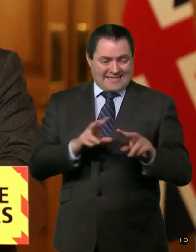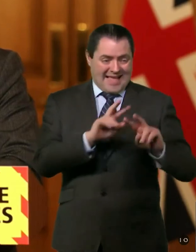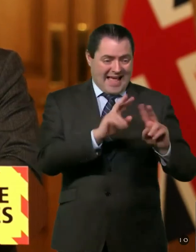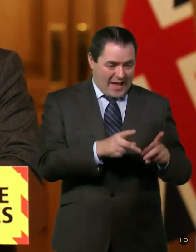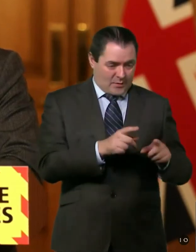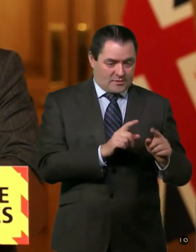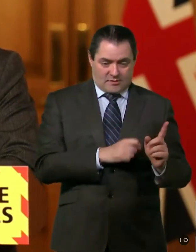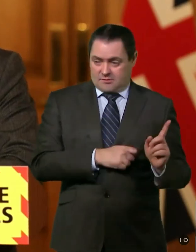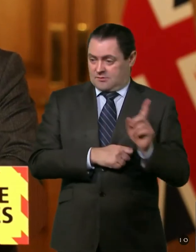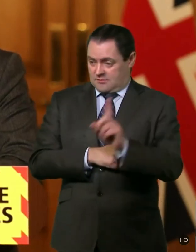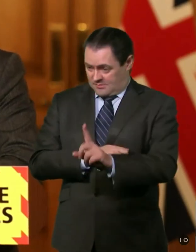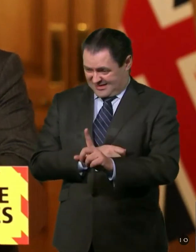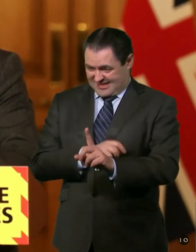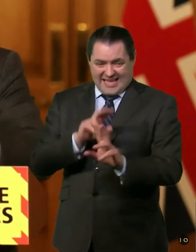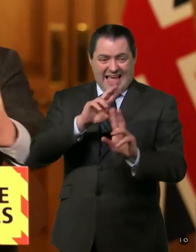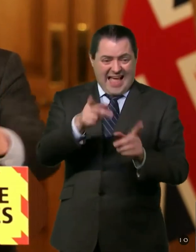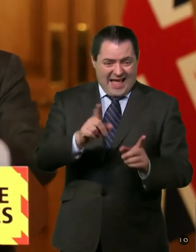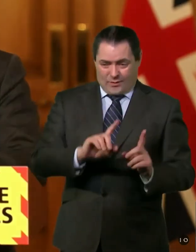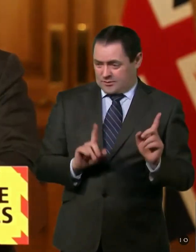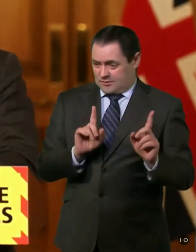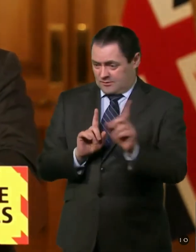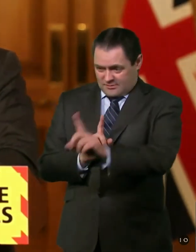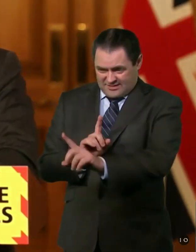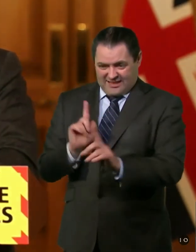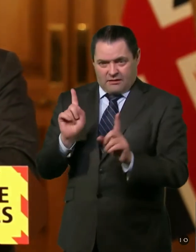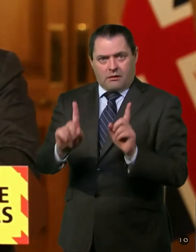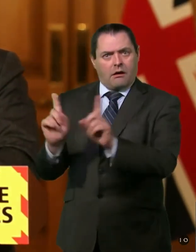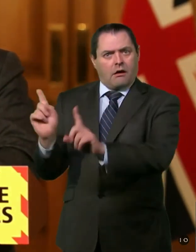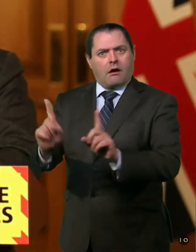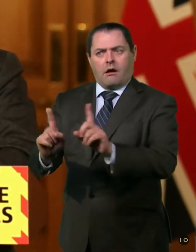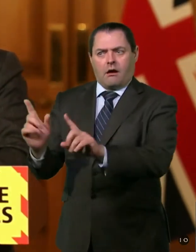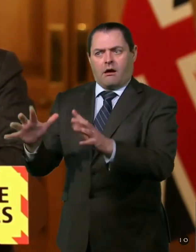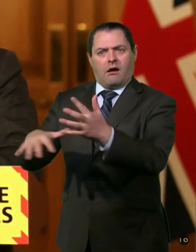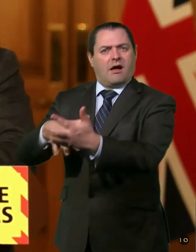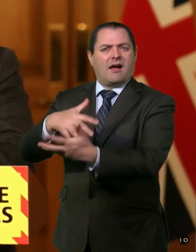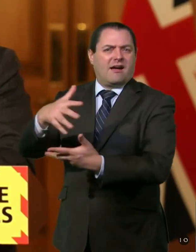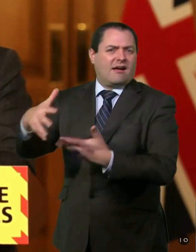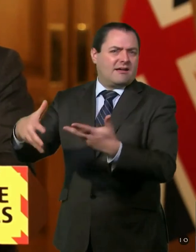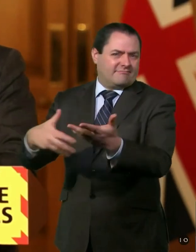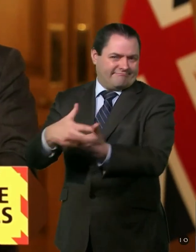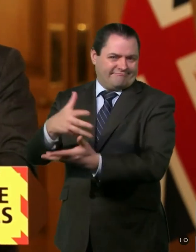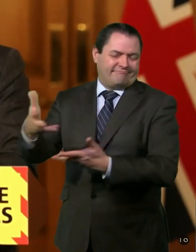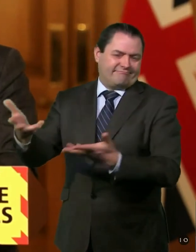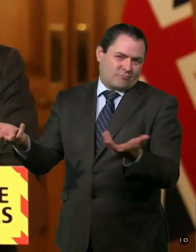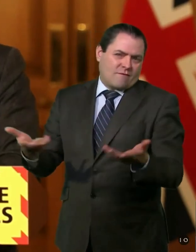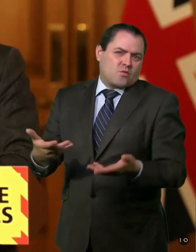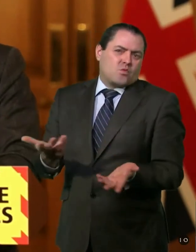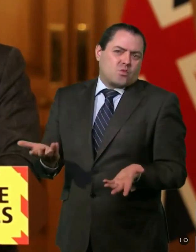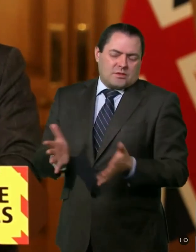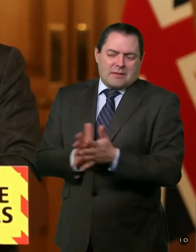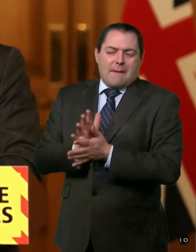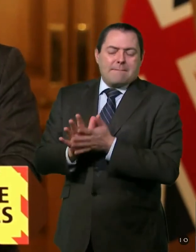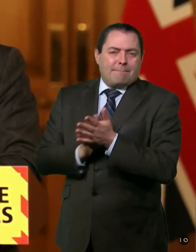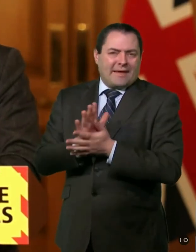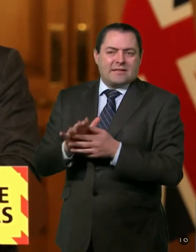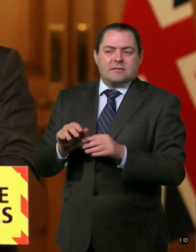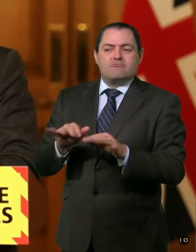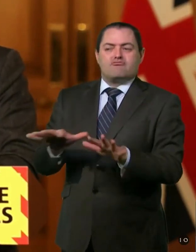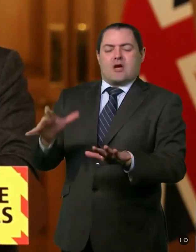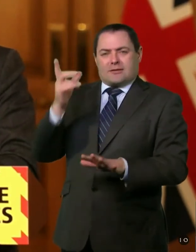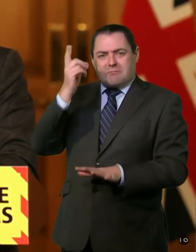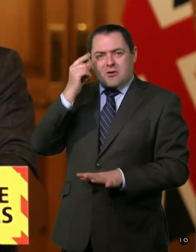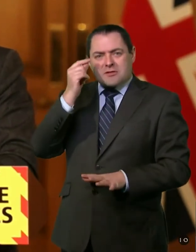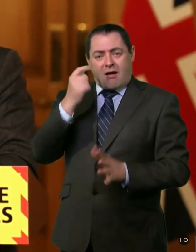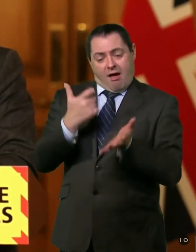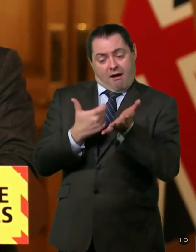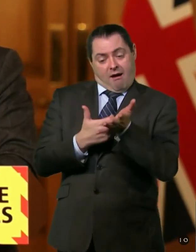virus within the community and drives up the R. And so it follows that if we're to get schools open and